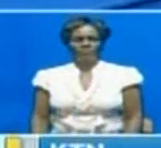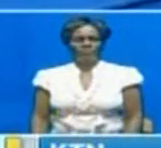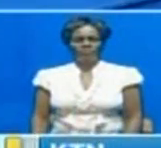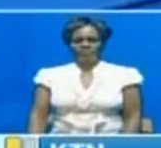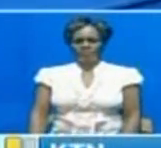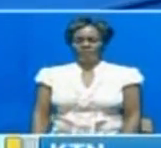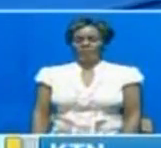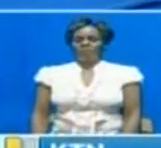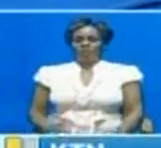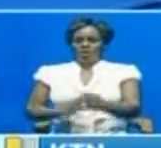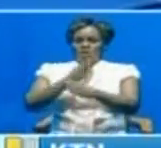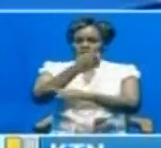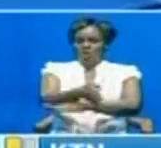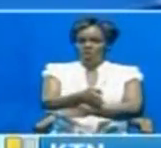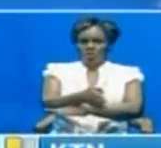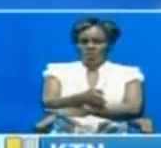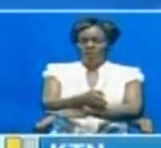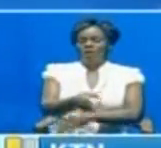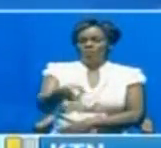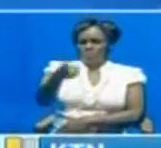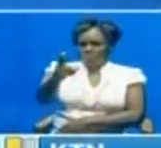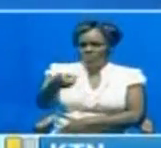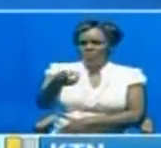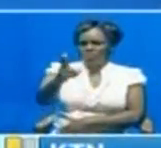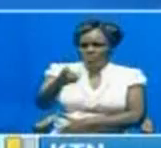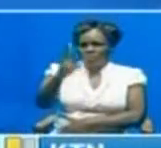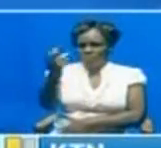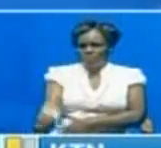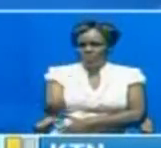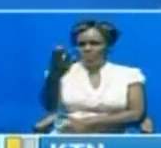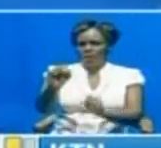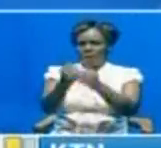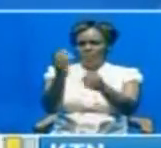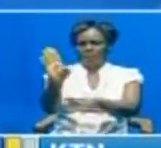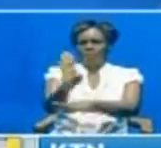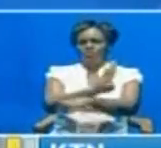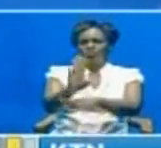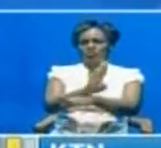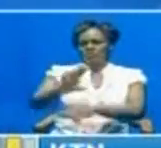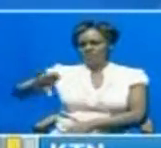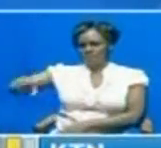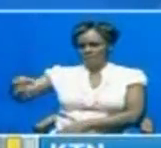You're watching KTN Prime. Let's cross borders now. Heavy gunfire and explosions today rocked Burundi's capital, Bujumbura,